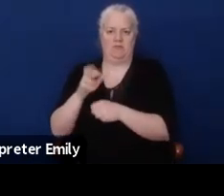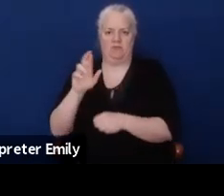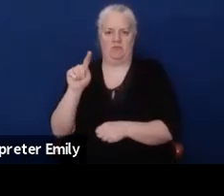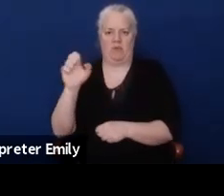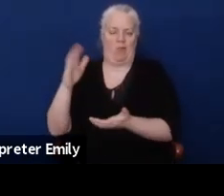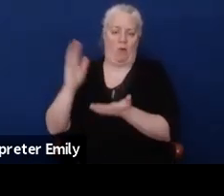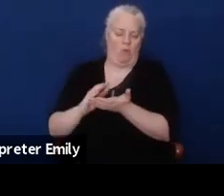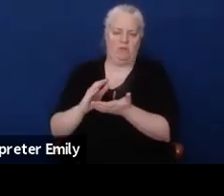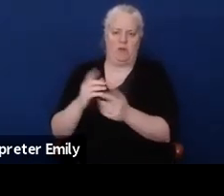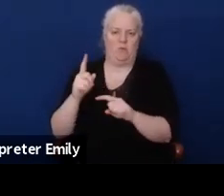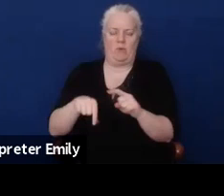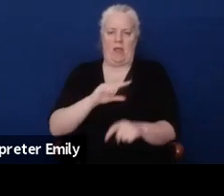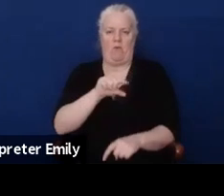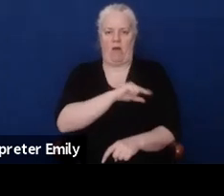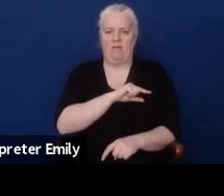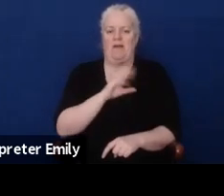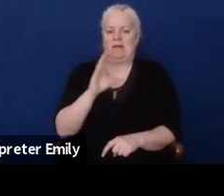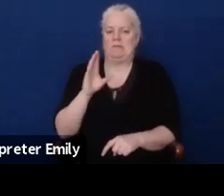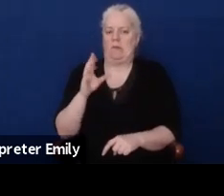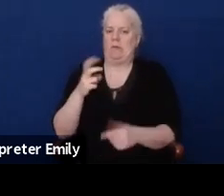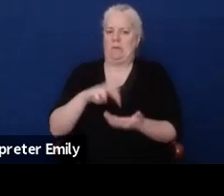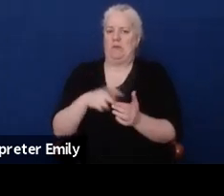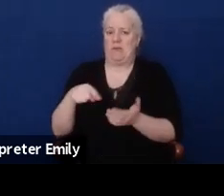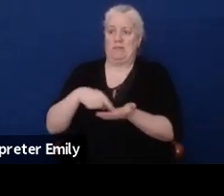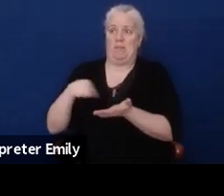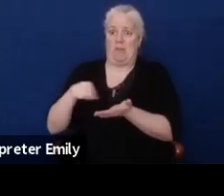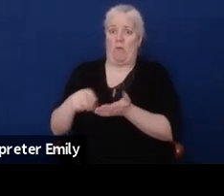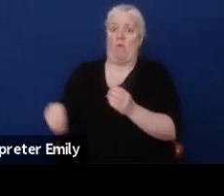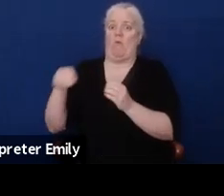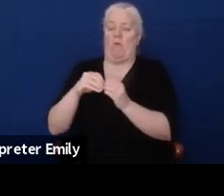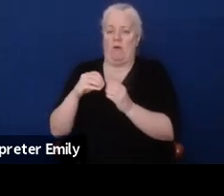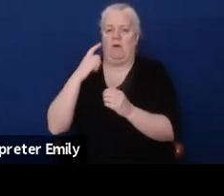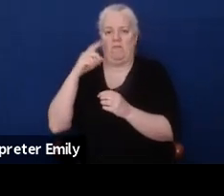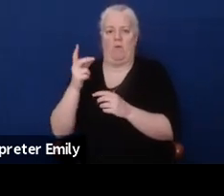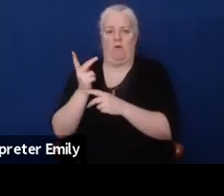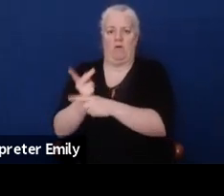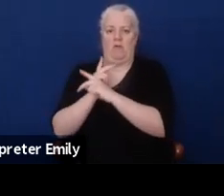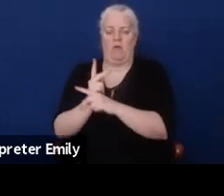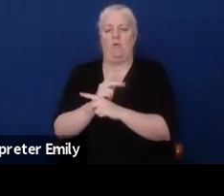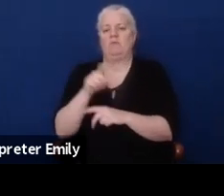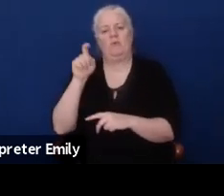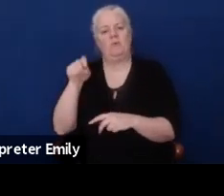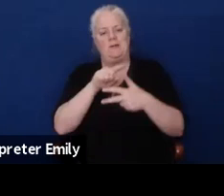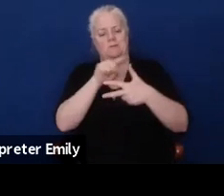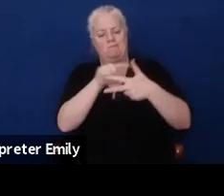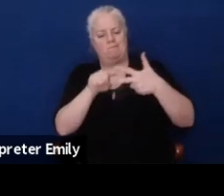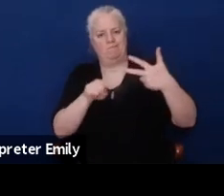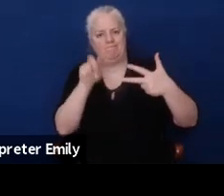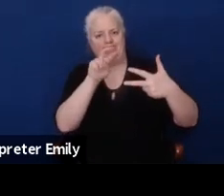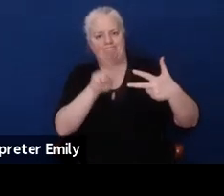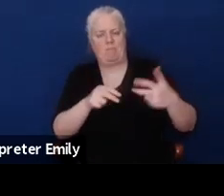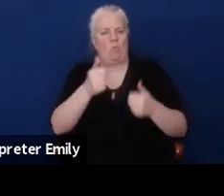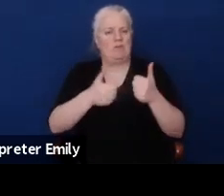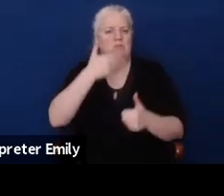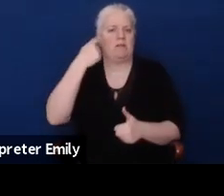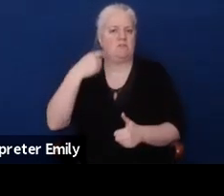more for the loan. So you need to go through all these loans options and see which one really works for you. I